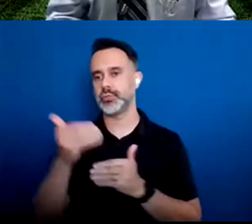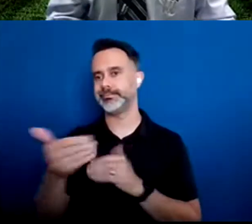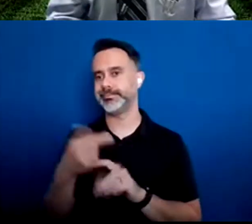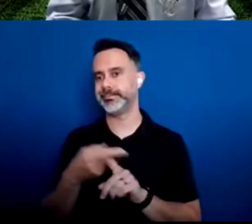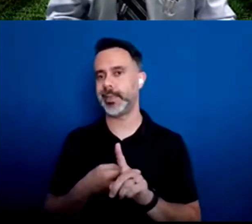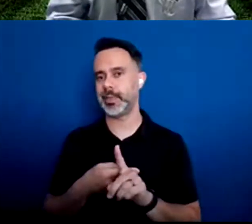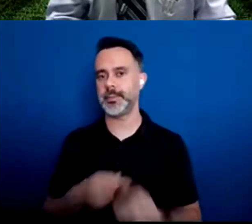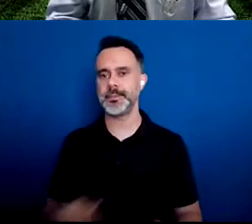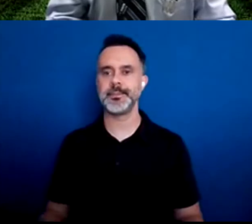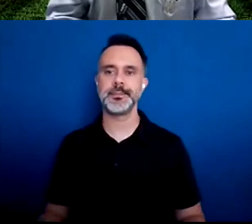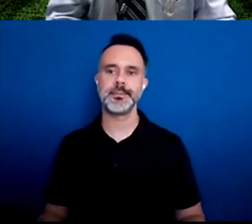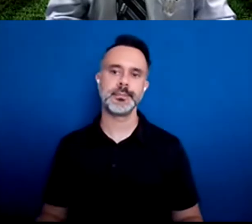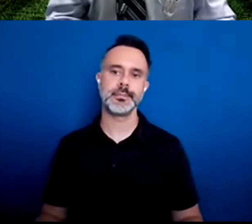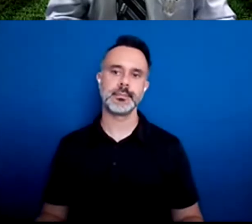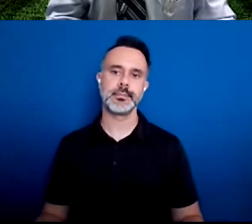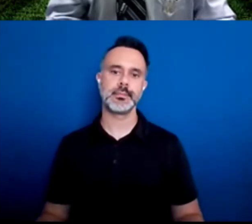You're muted.